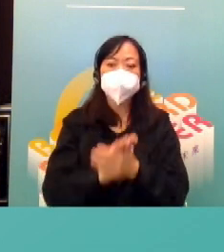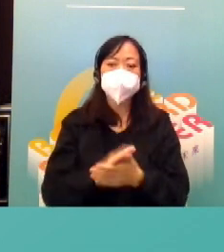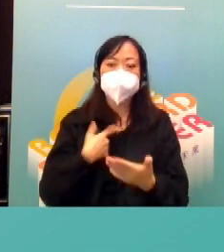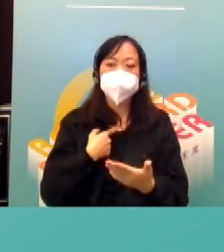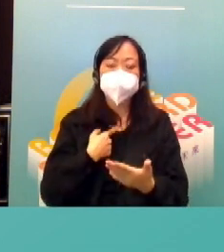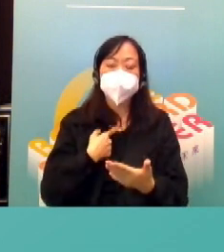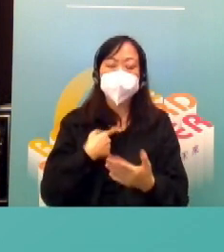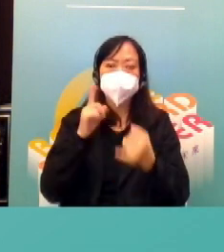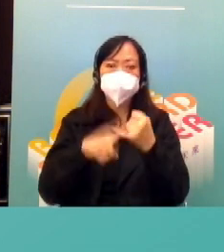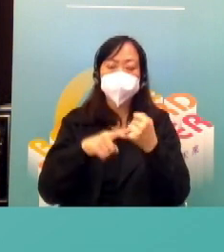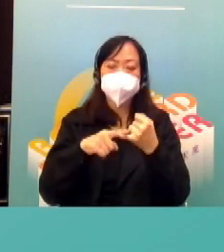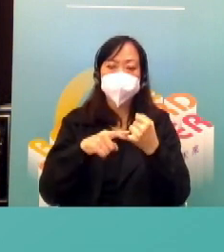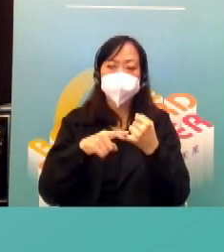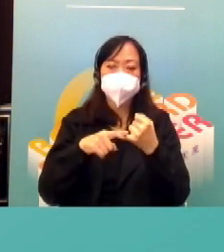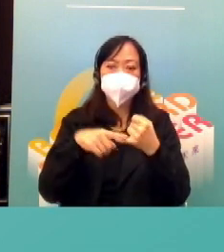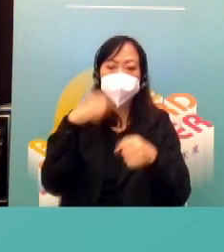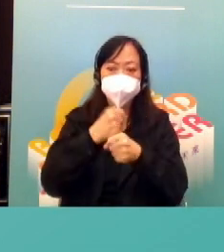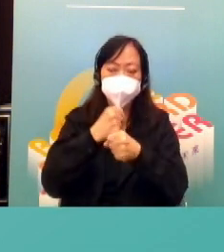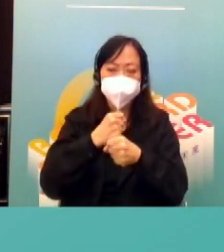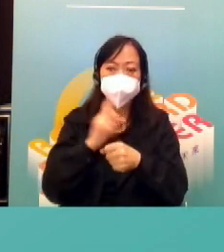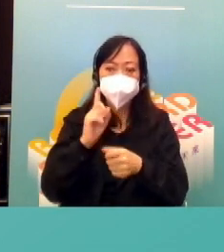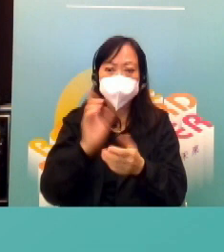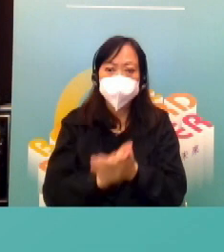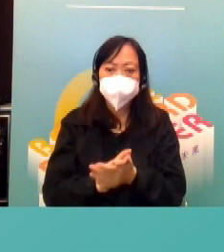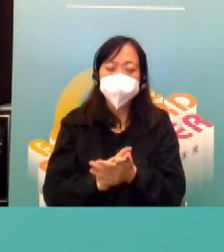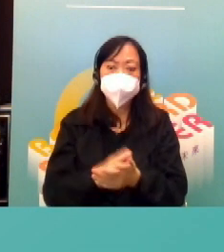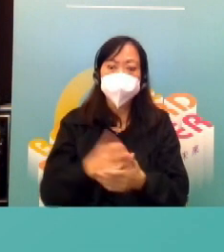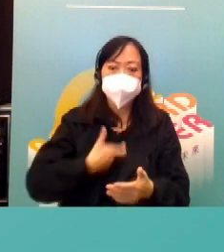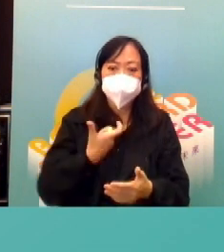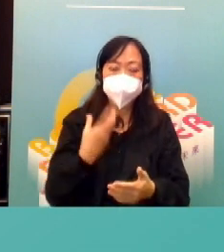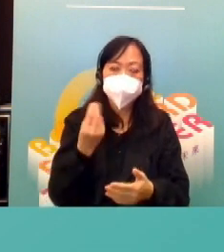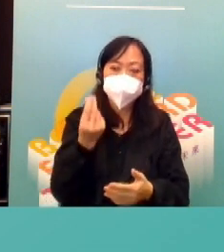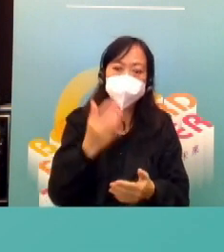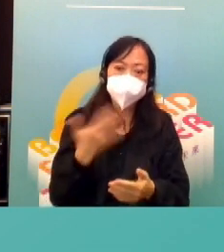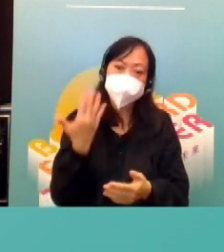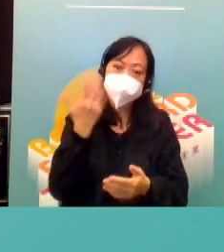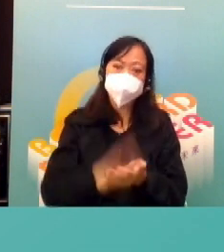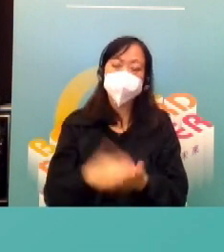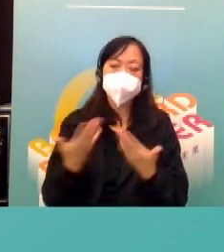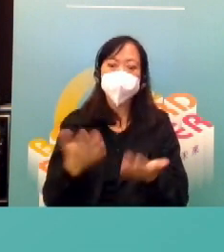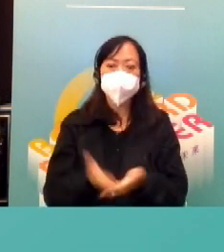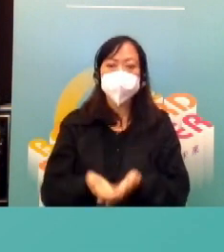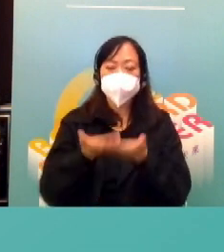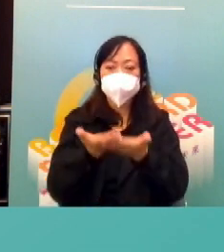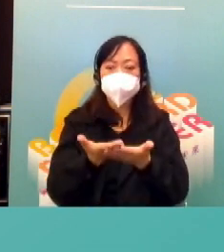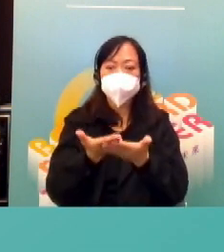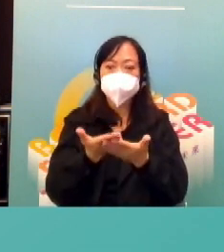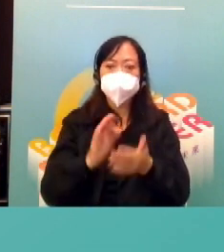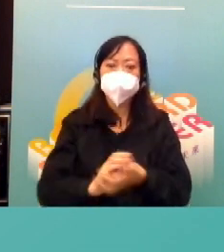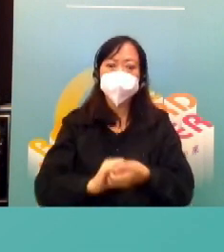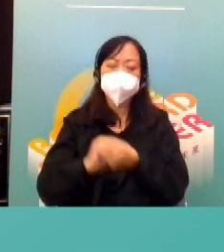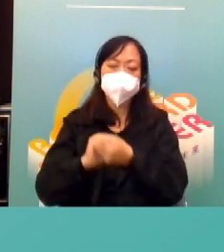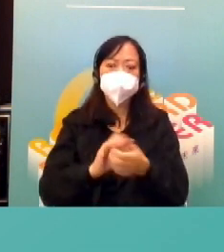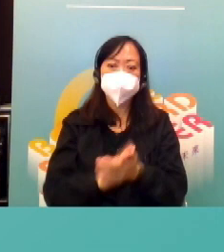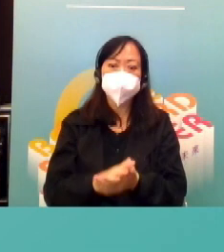then therefore, it allows flexibility for the delivery partners to constantly innovate and improve to really achieve those